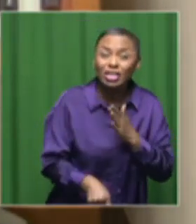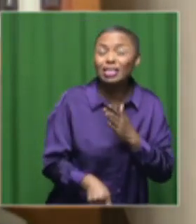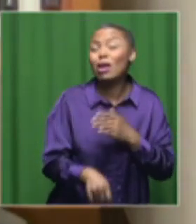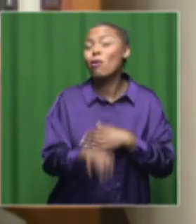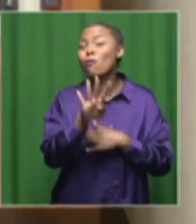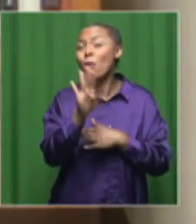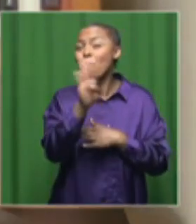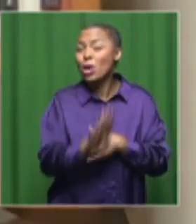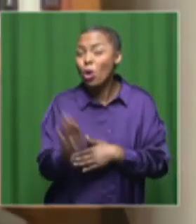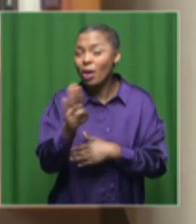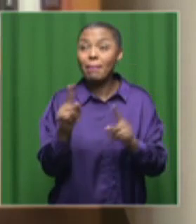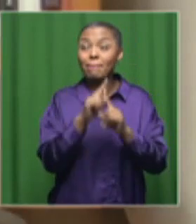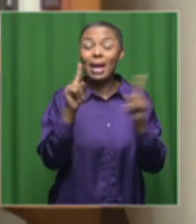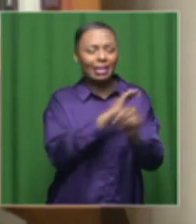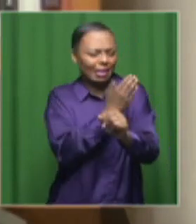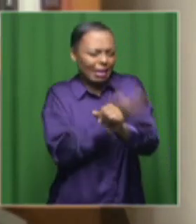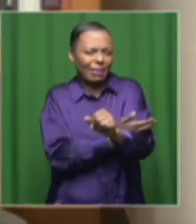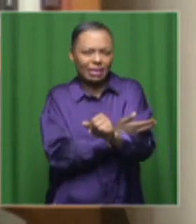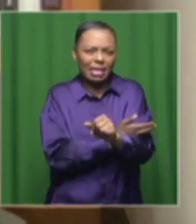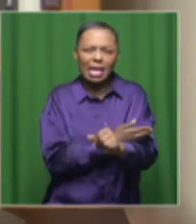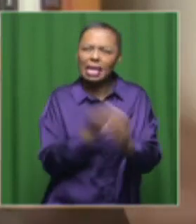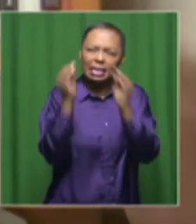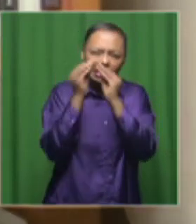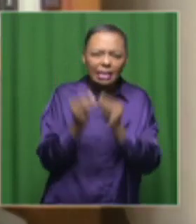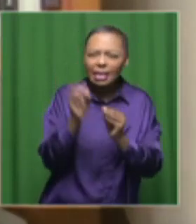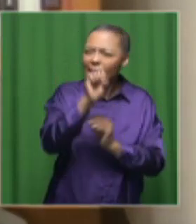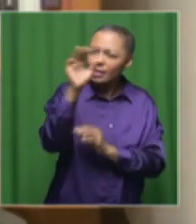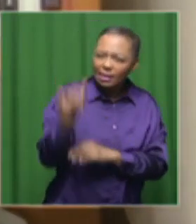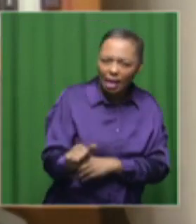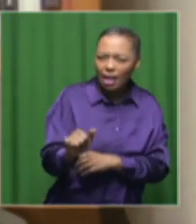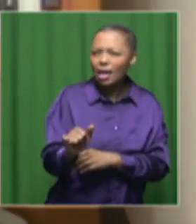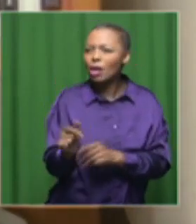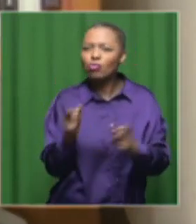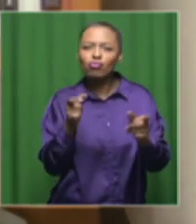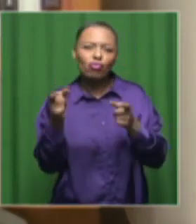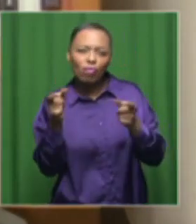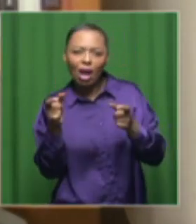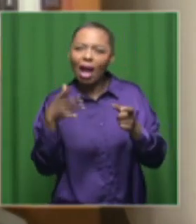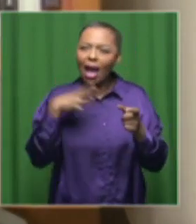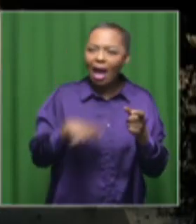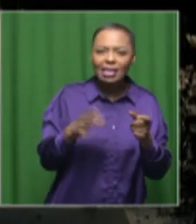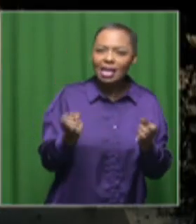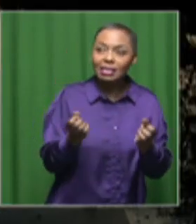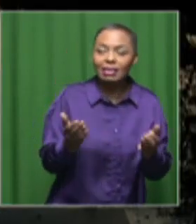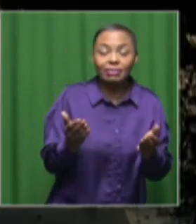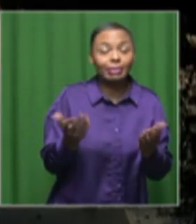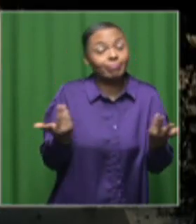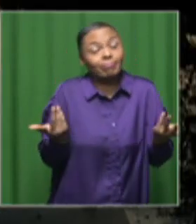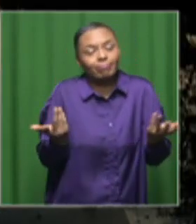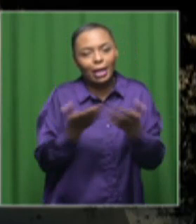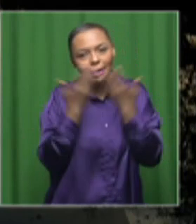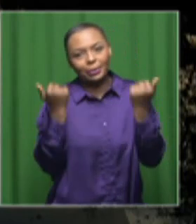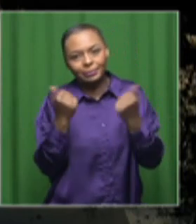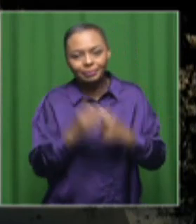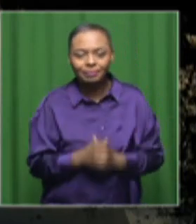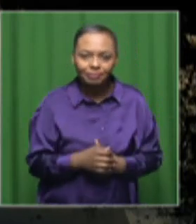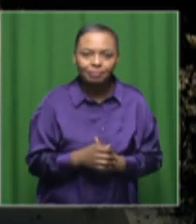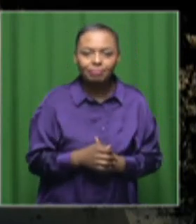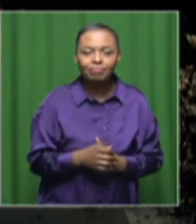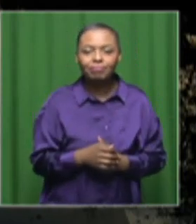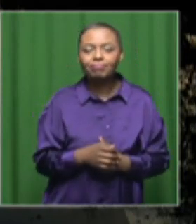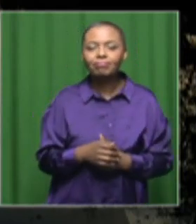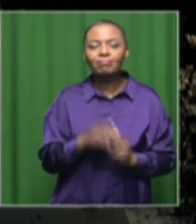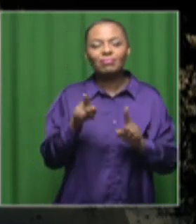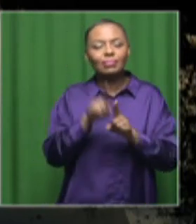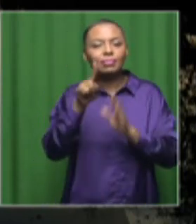But I don't know about the capacity of Stats SA to conduct other surveys in society. Well, gentlemen, I am enjoying this way too much, but